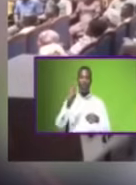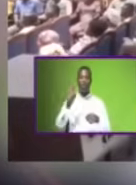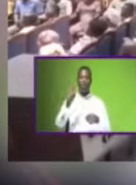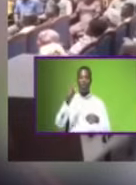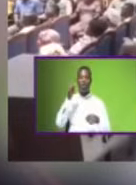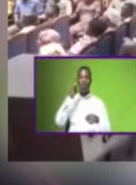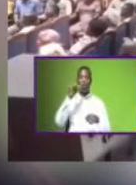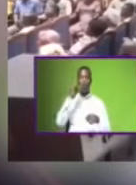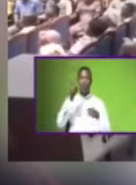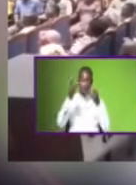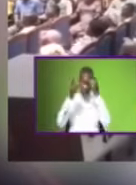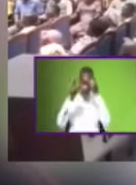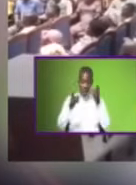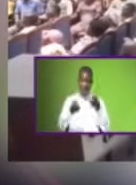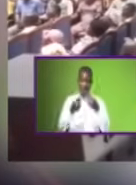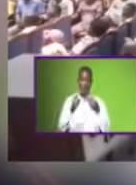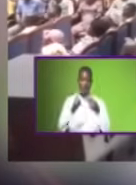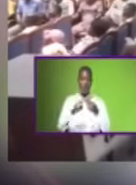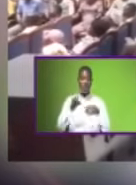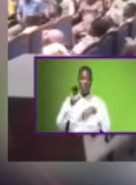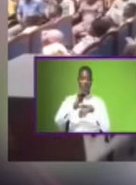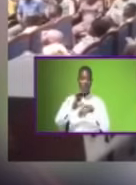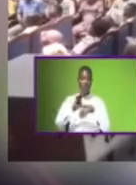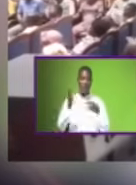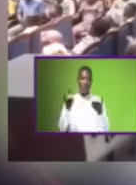she came, the dog was here.